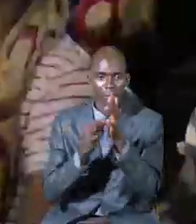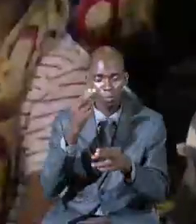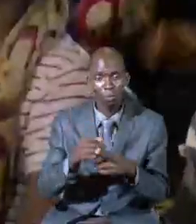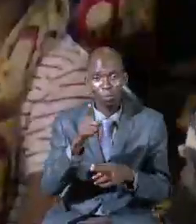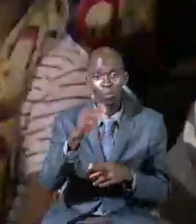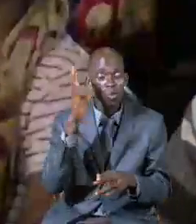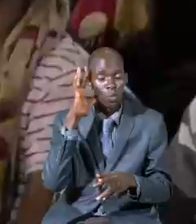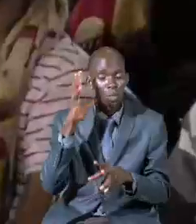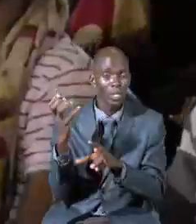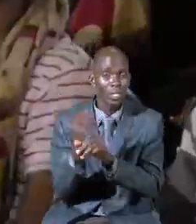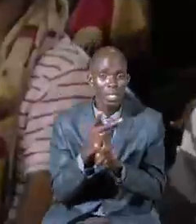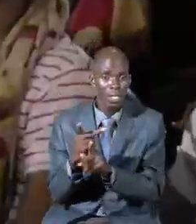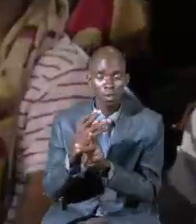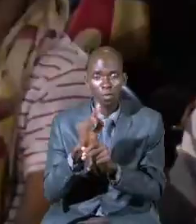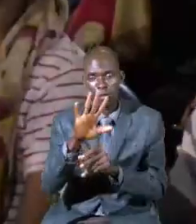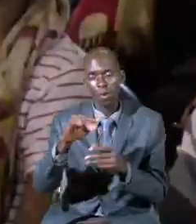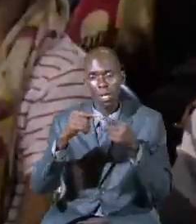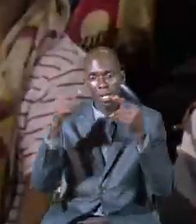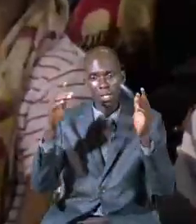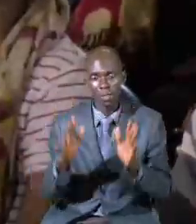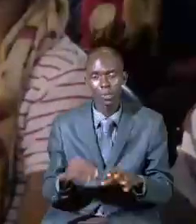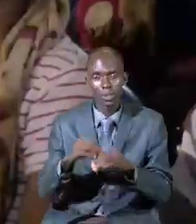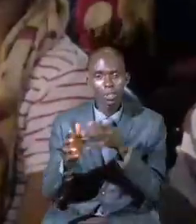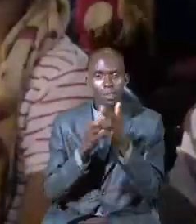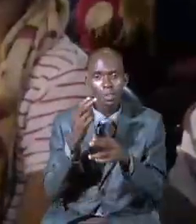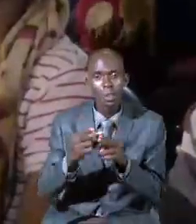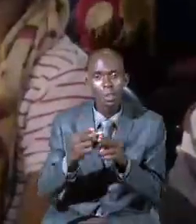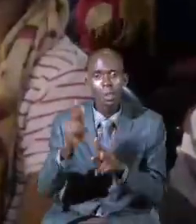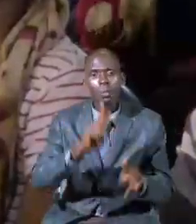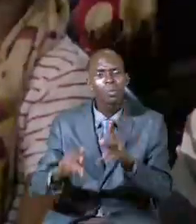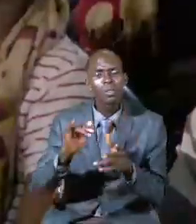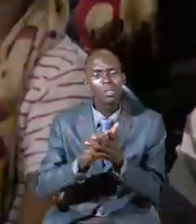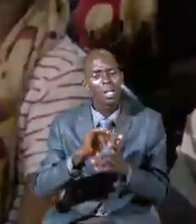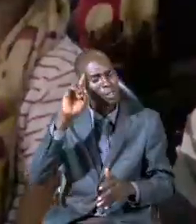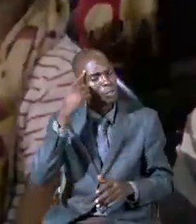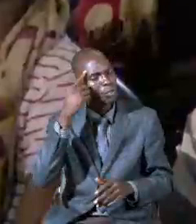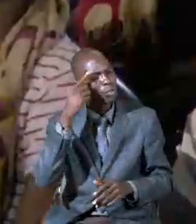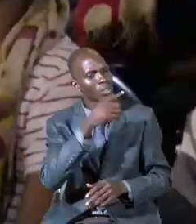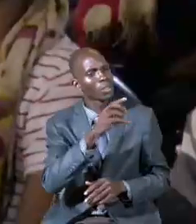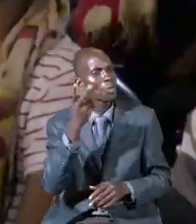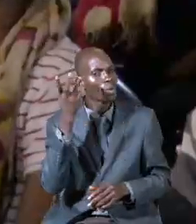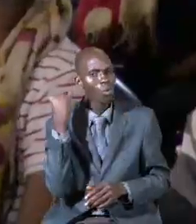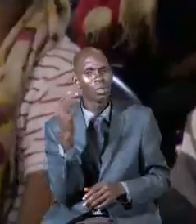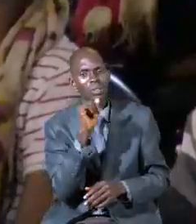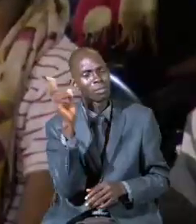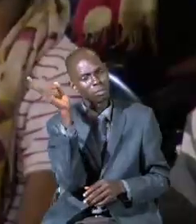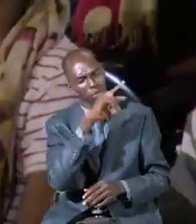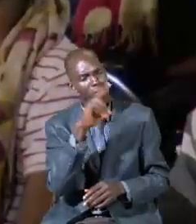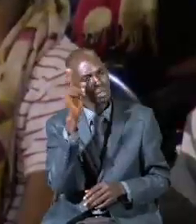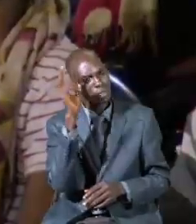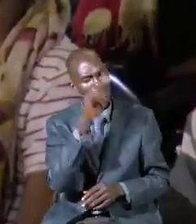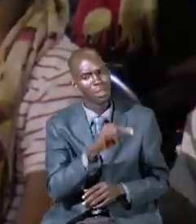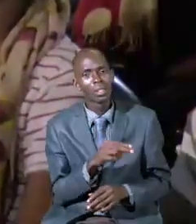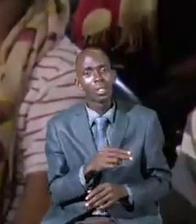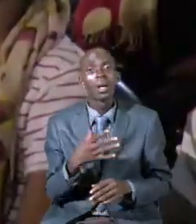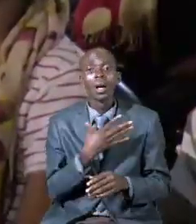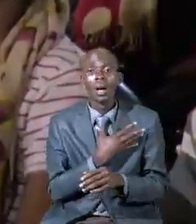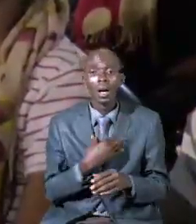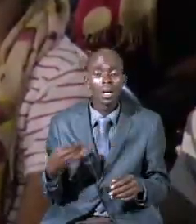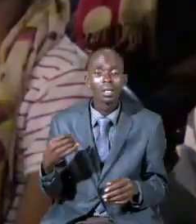enemies. And the people that thought he was a mediocre, he will always forever be a mediocre. You